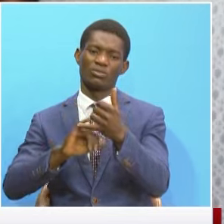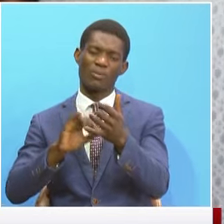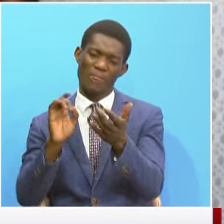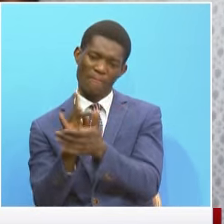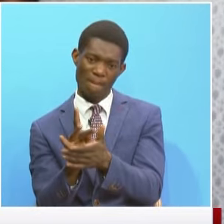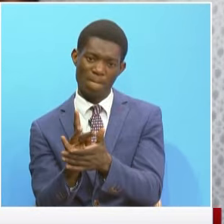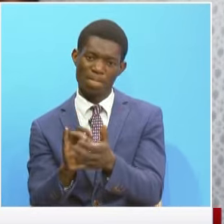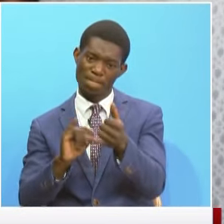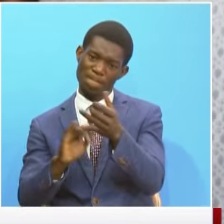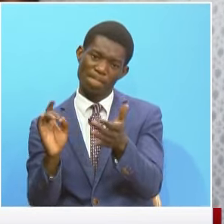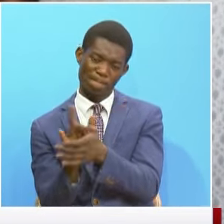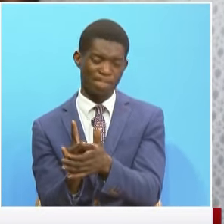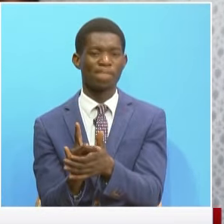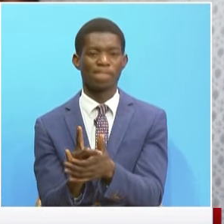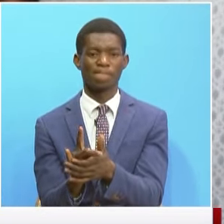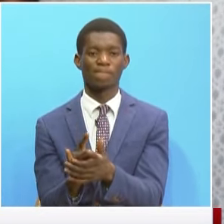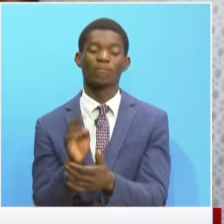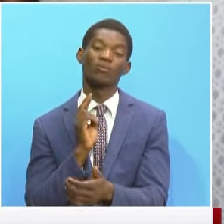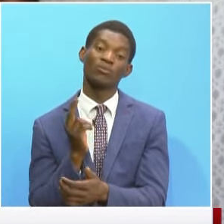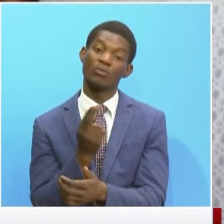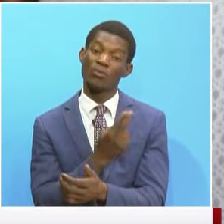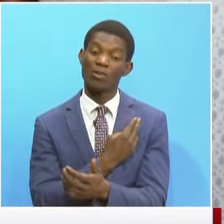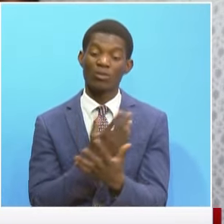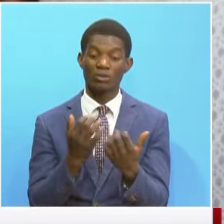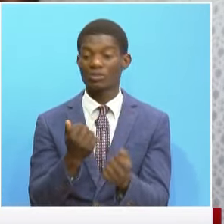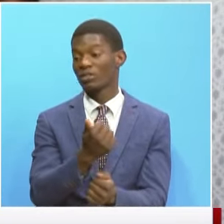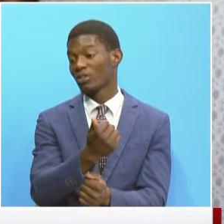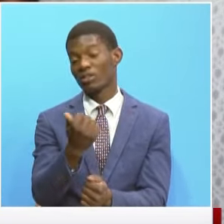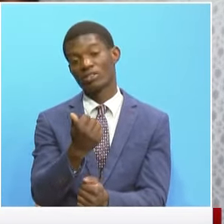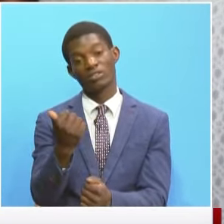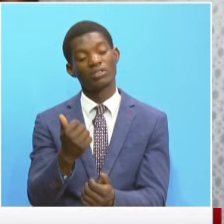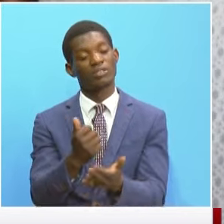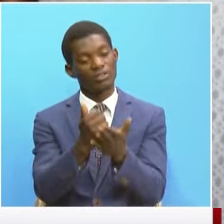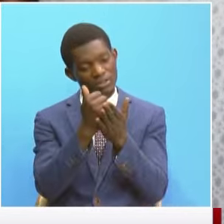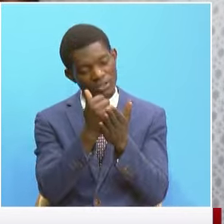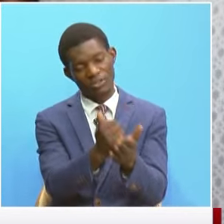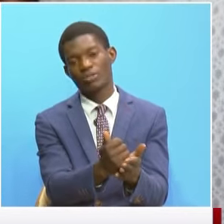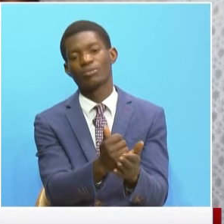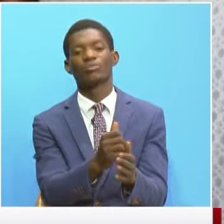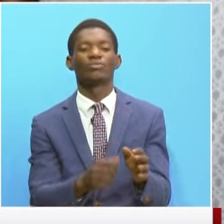initiative. So we appeal to other well-wishers to also come on board to support our girl children, because